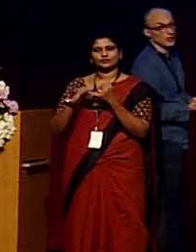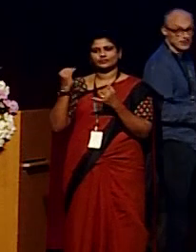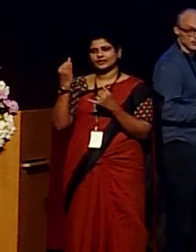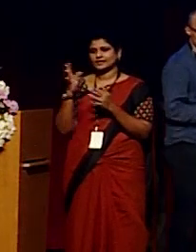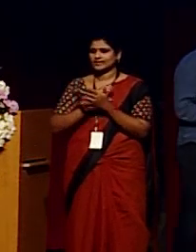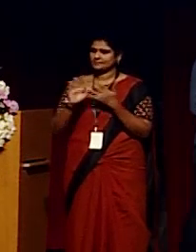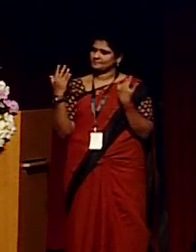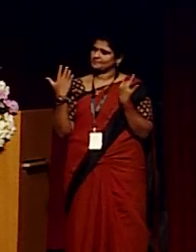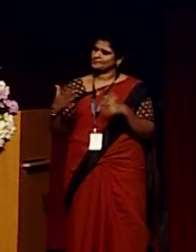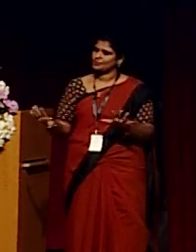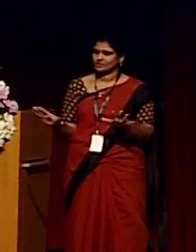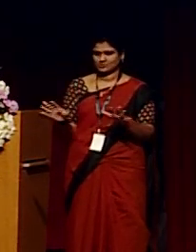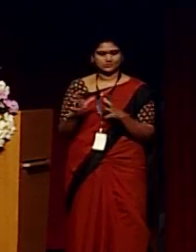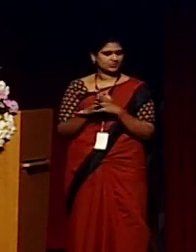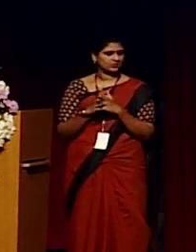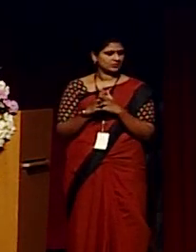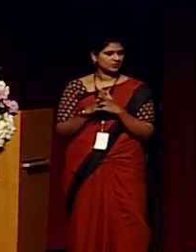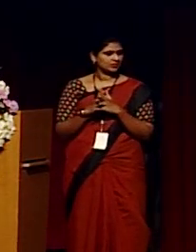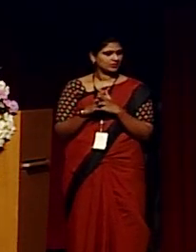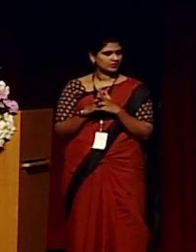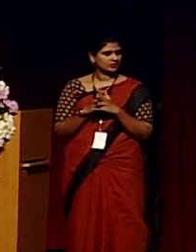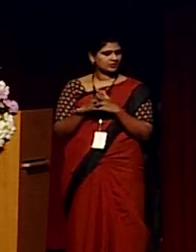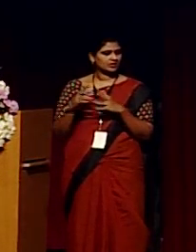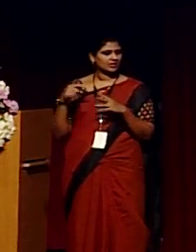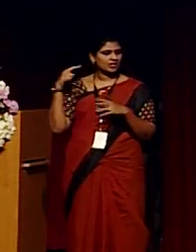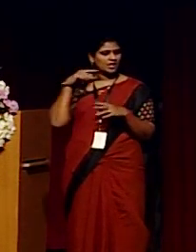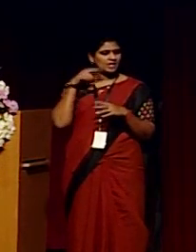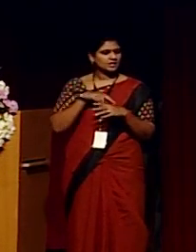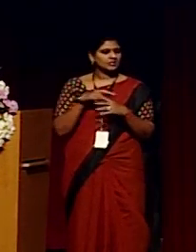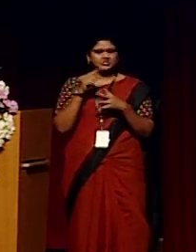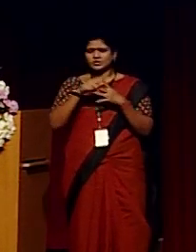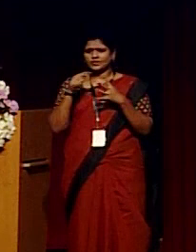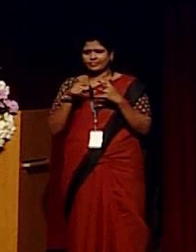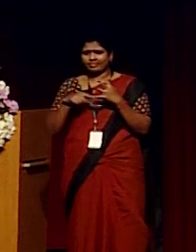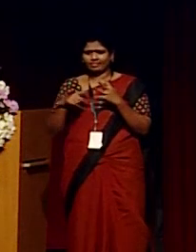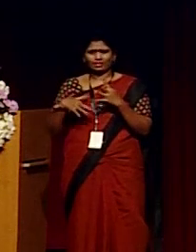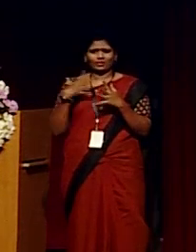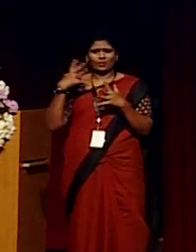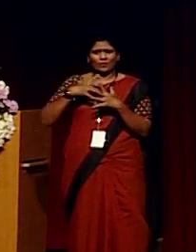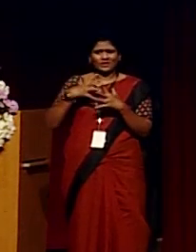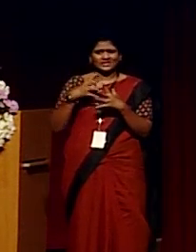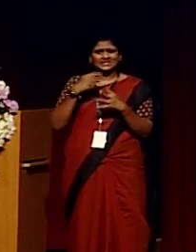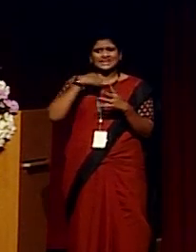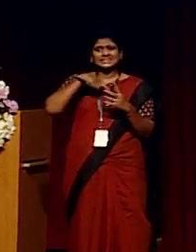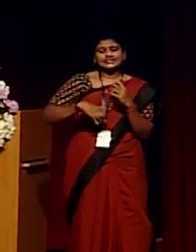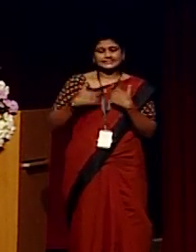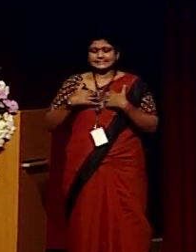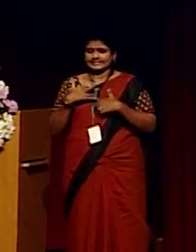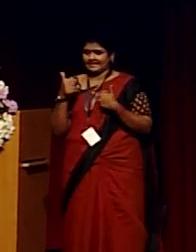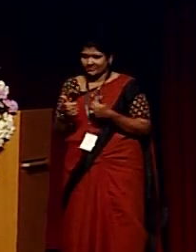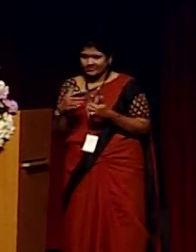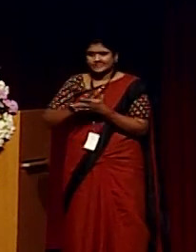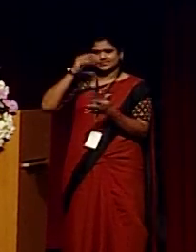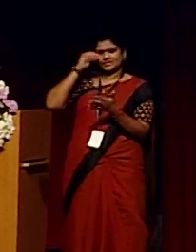quadratic formula, of course. That's I think the Germans call it the midnight formula. For some of you, so the interesting thing is that the